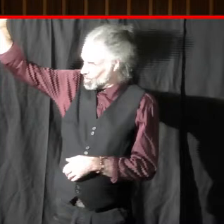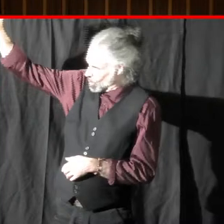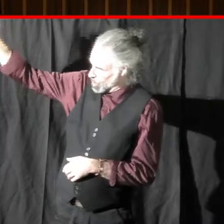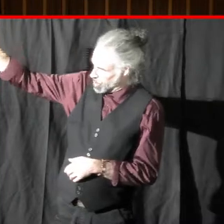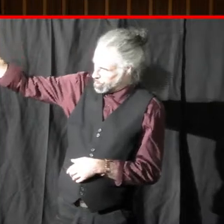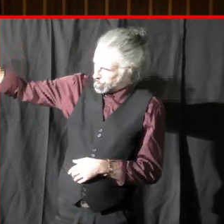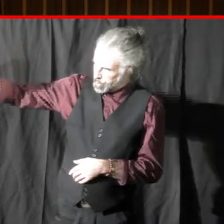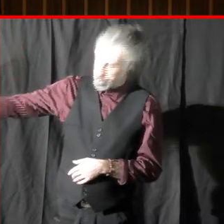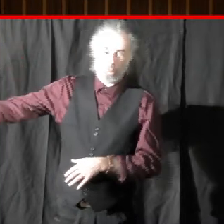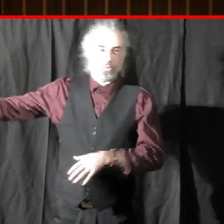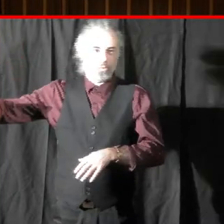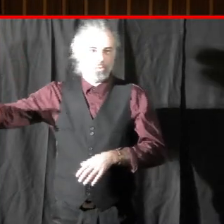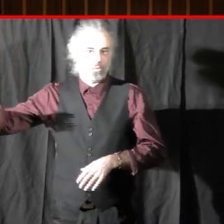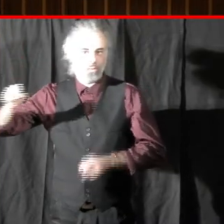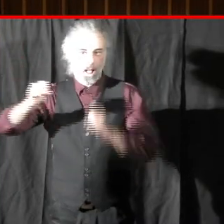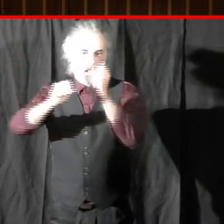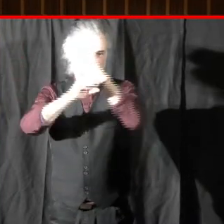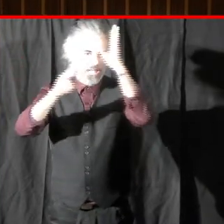you're on the phone.